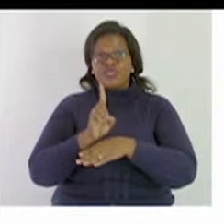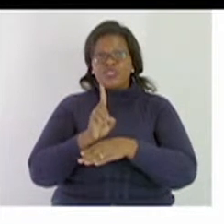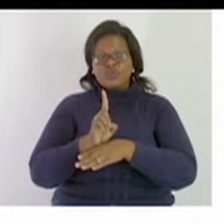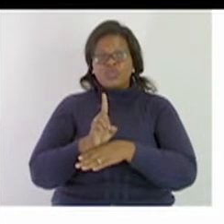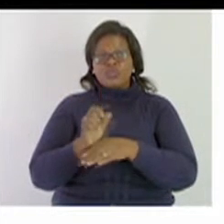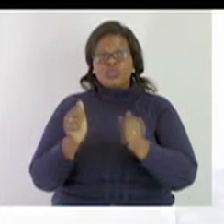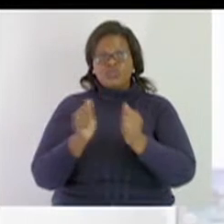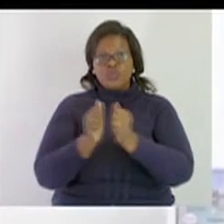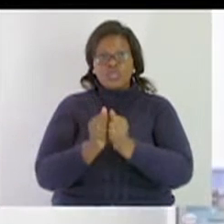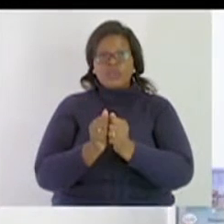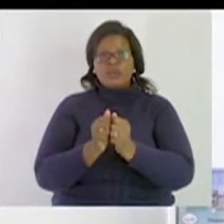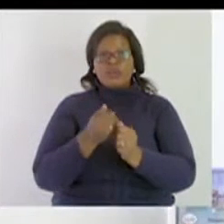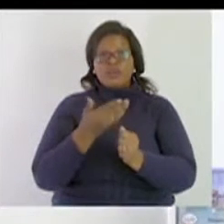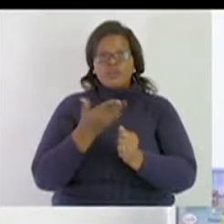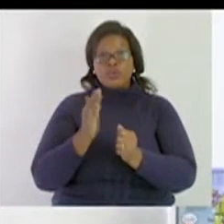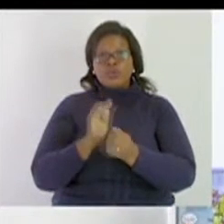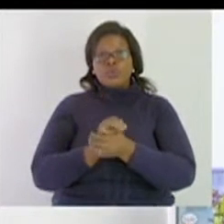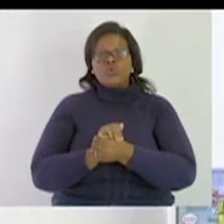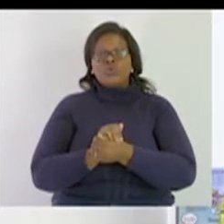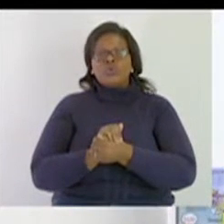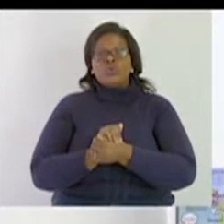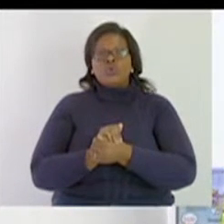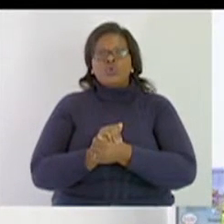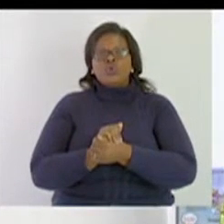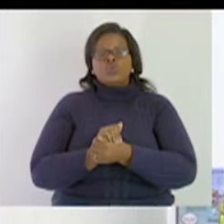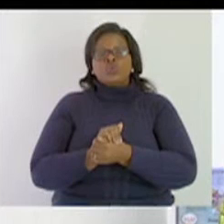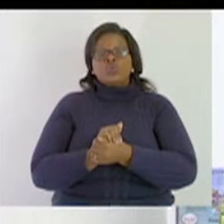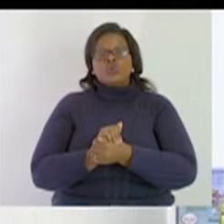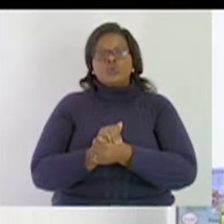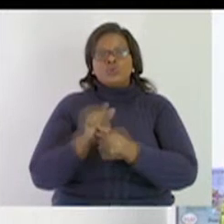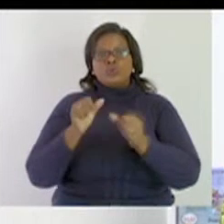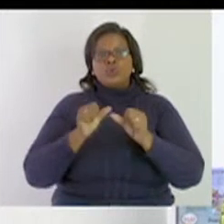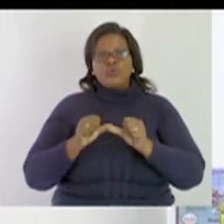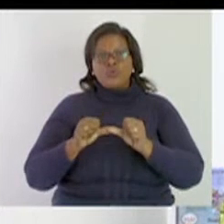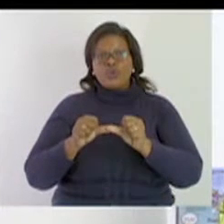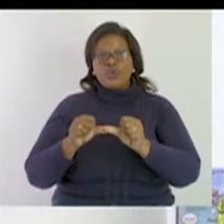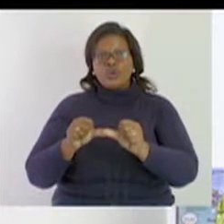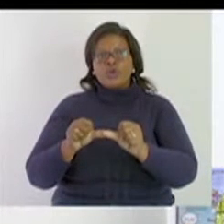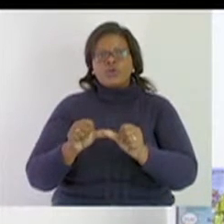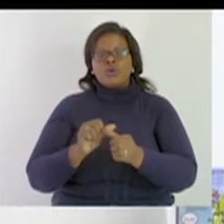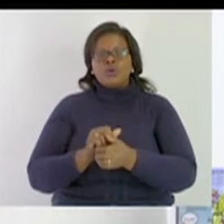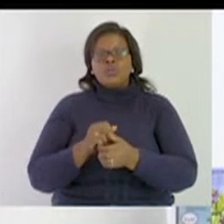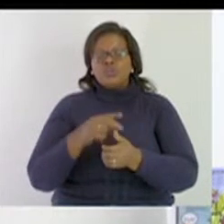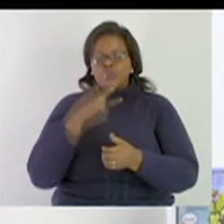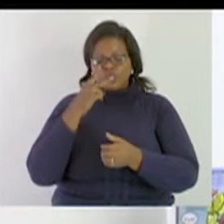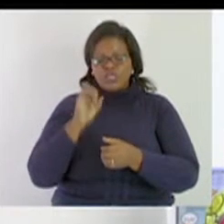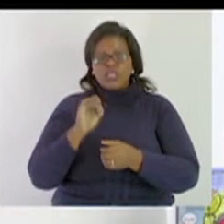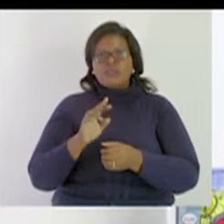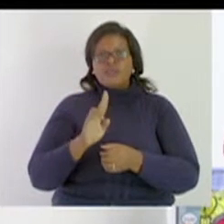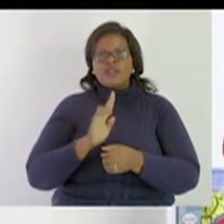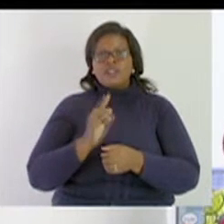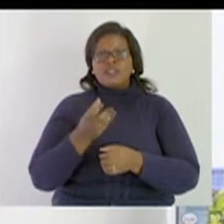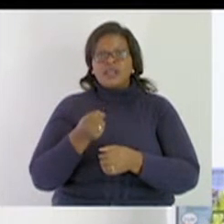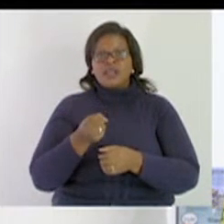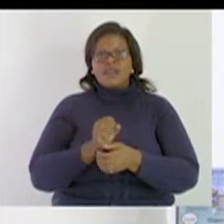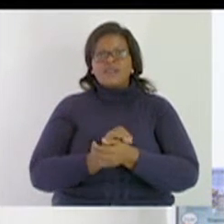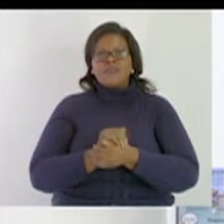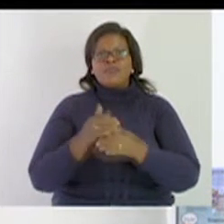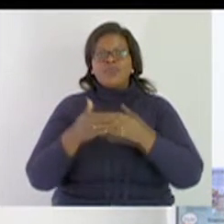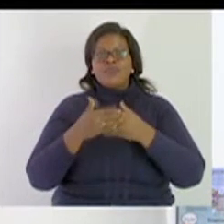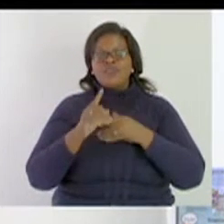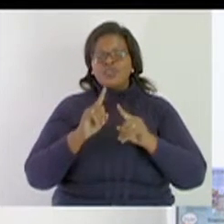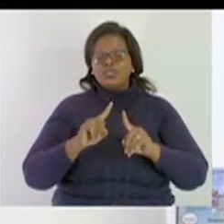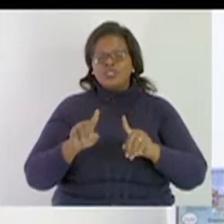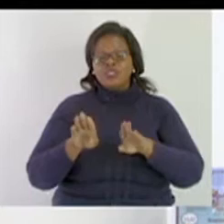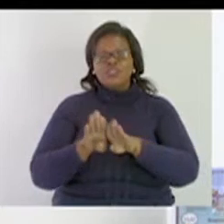with you. See if you can follow and see if you can find the answer before the teacher does.